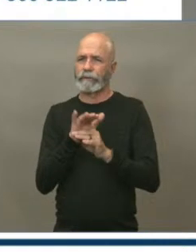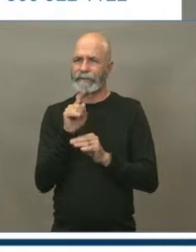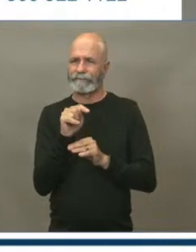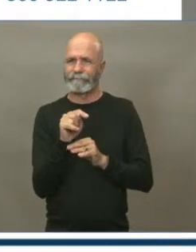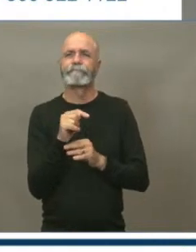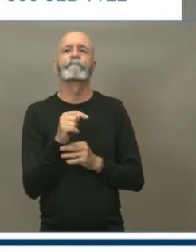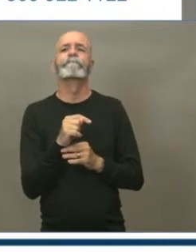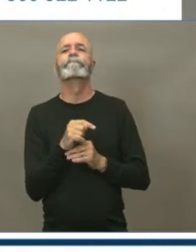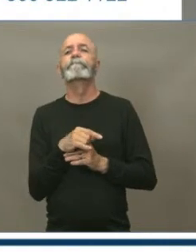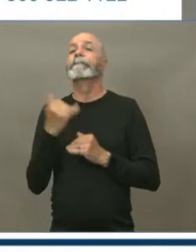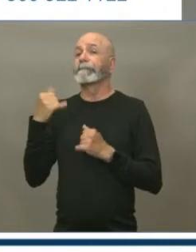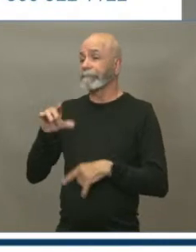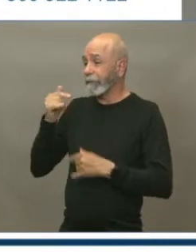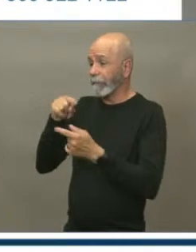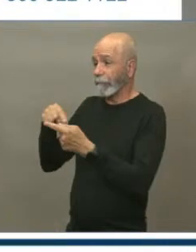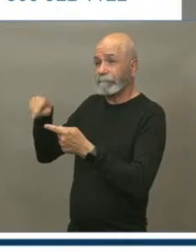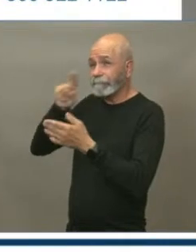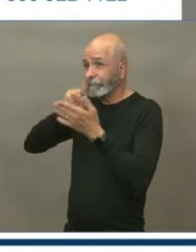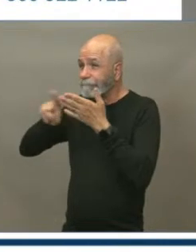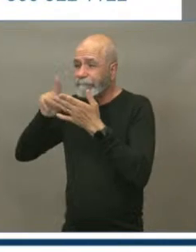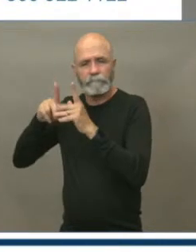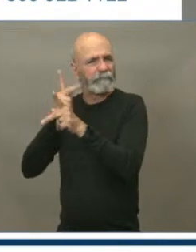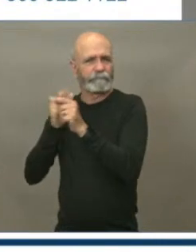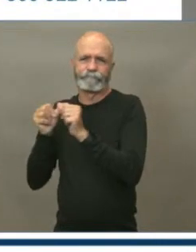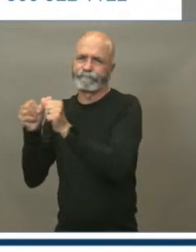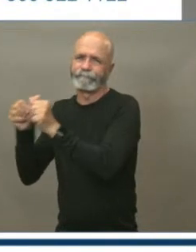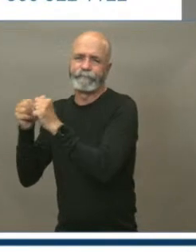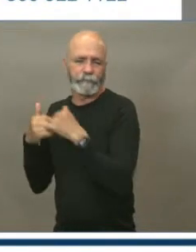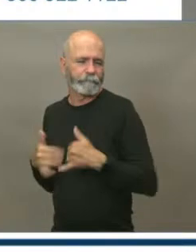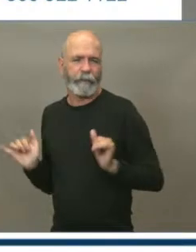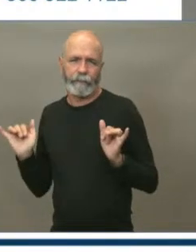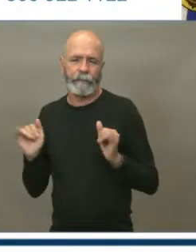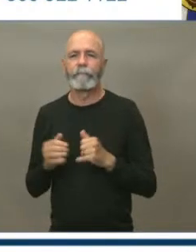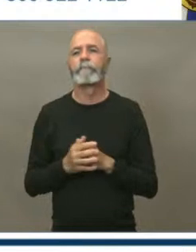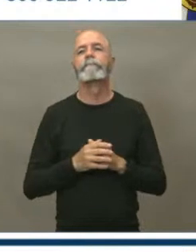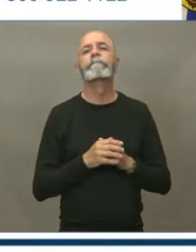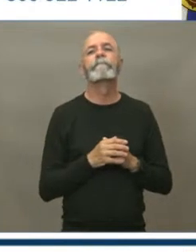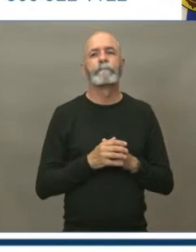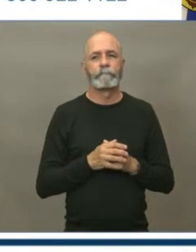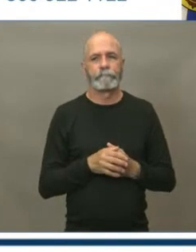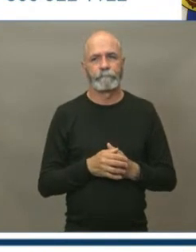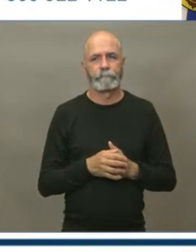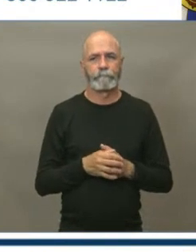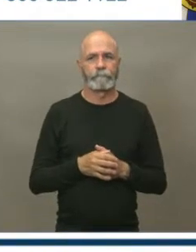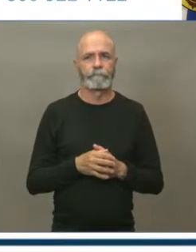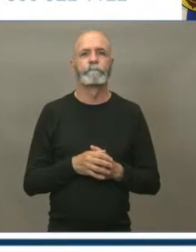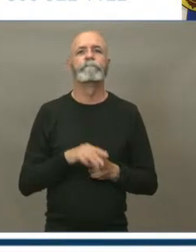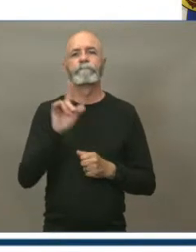outbreak investigation steps are being taken. Go ahead, Jesse, with your follow-up.